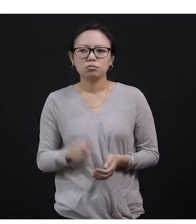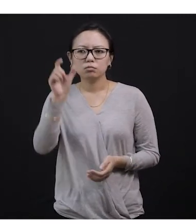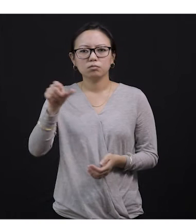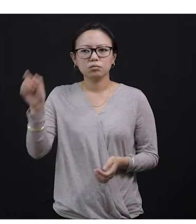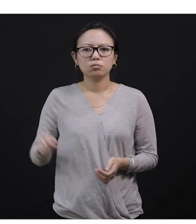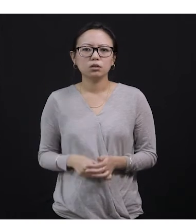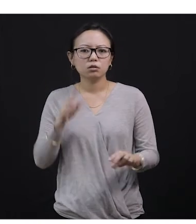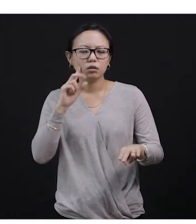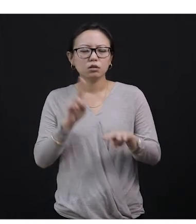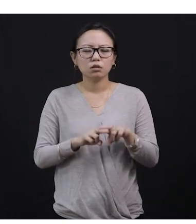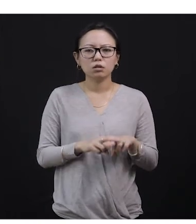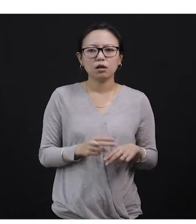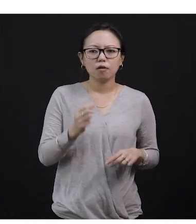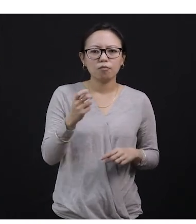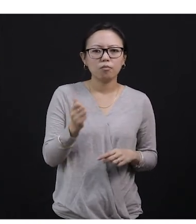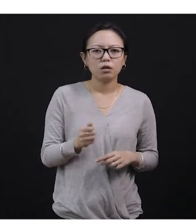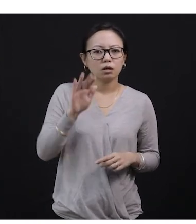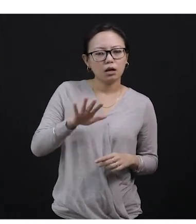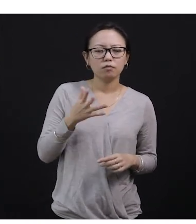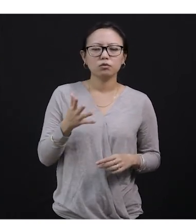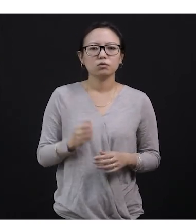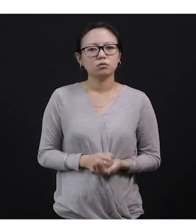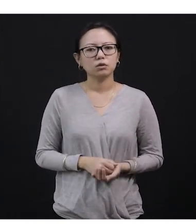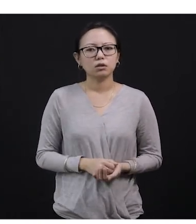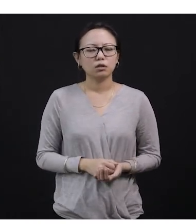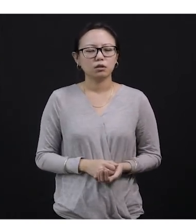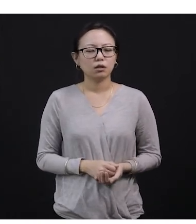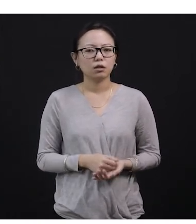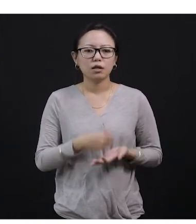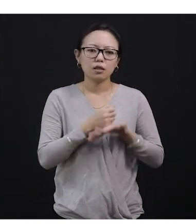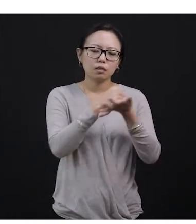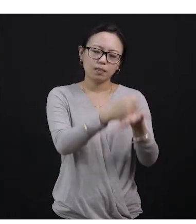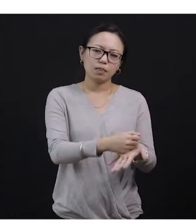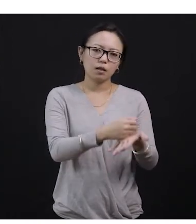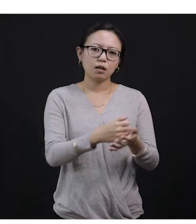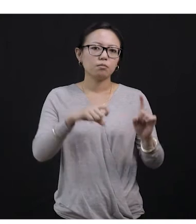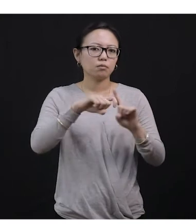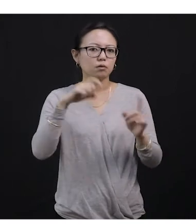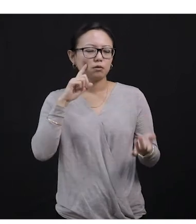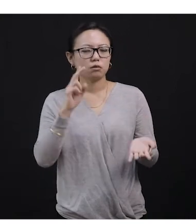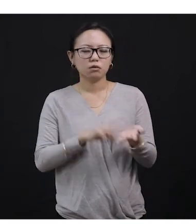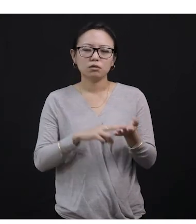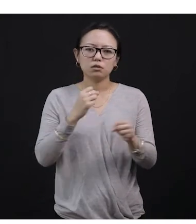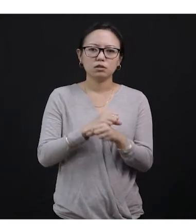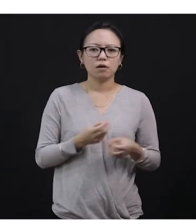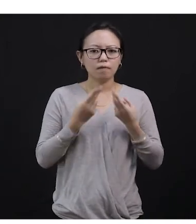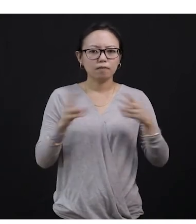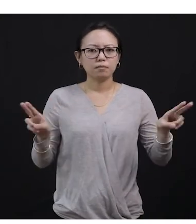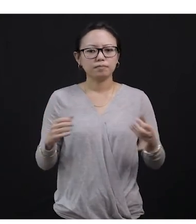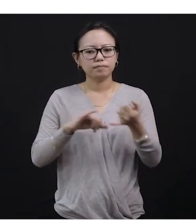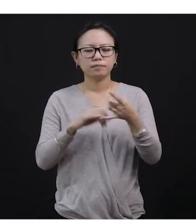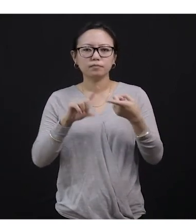king because they don't have anything with them. So in those times, they used to give free service to the